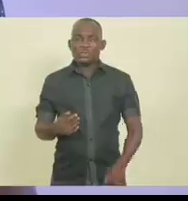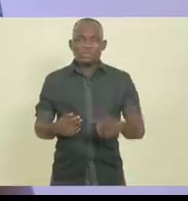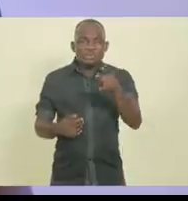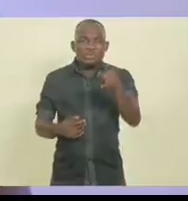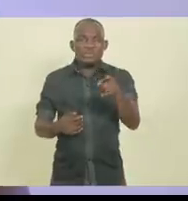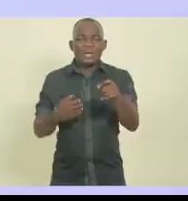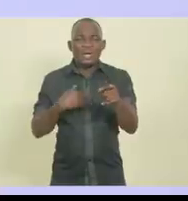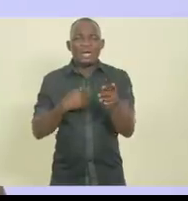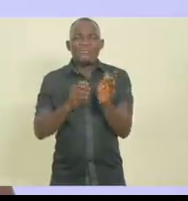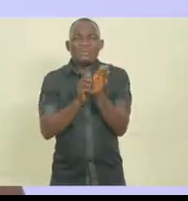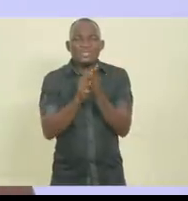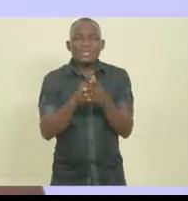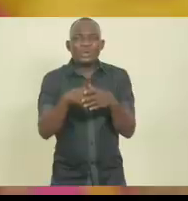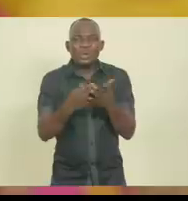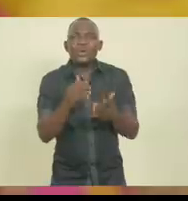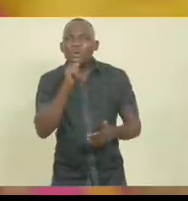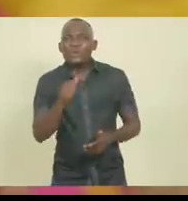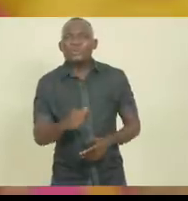or not?